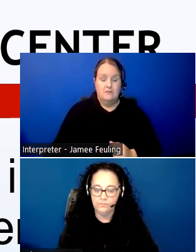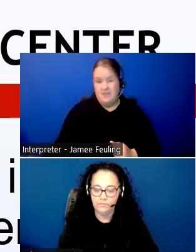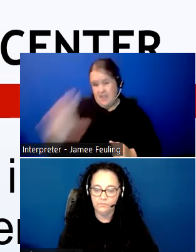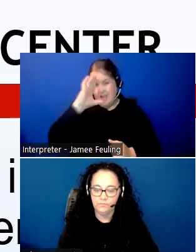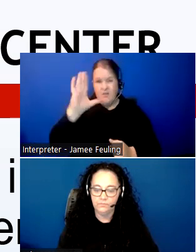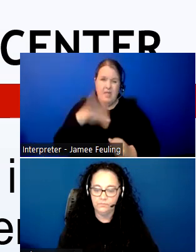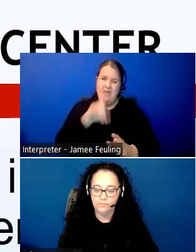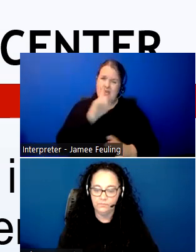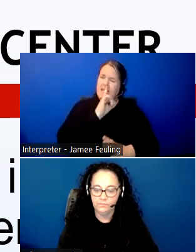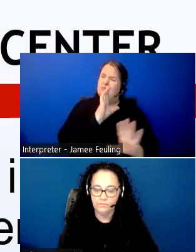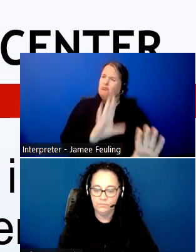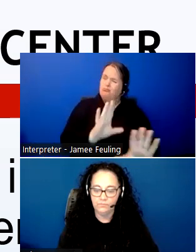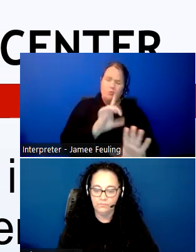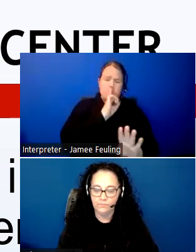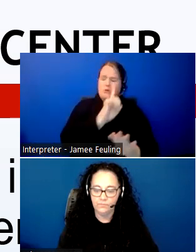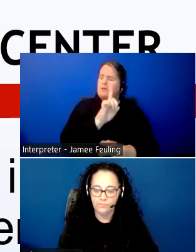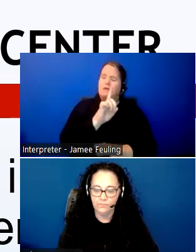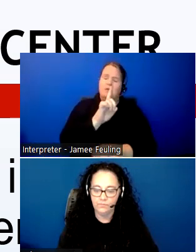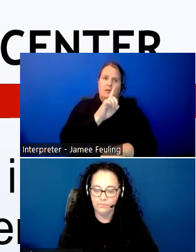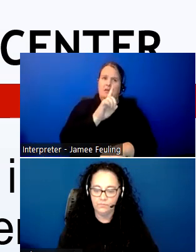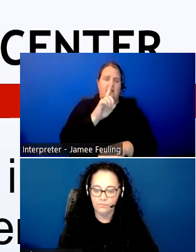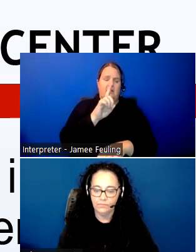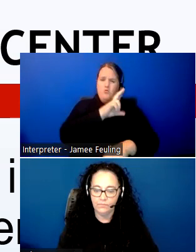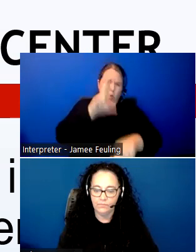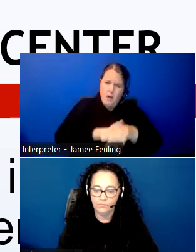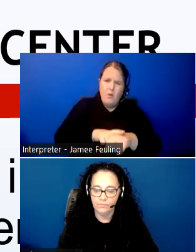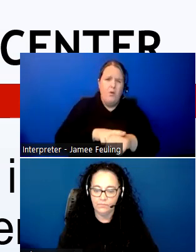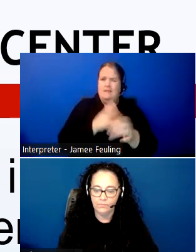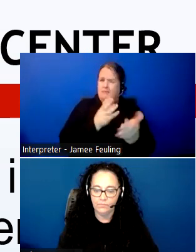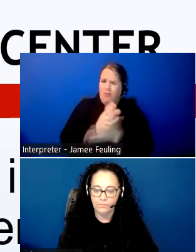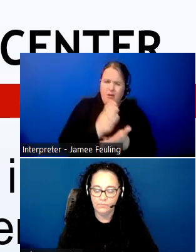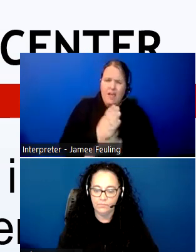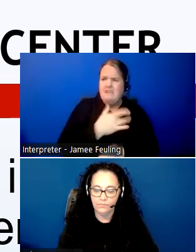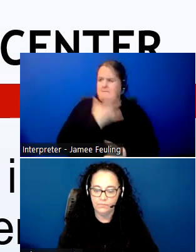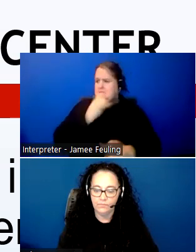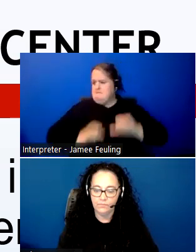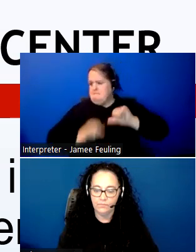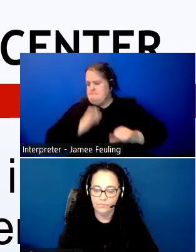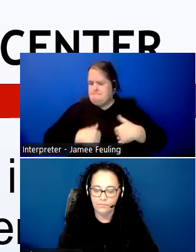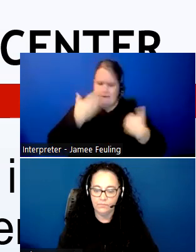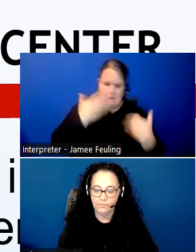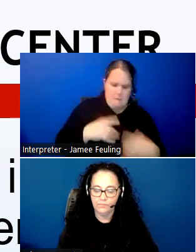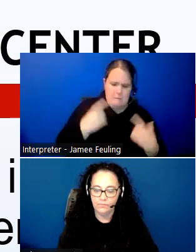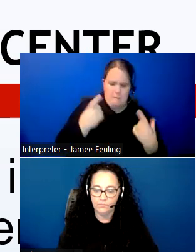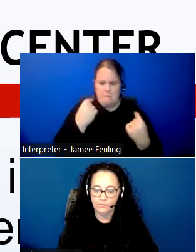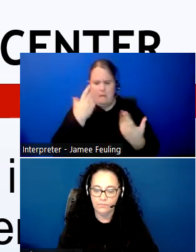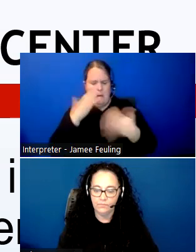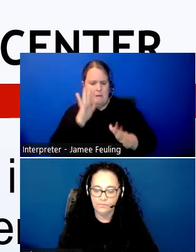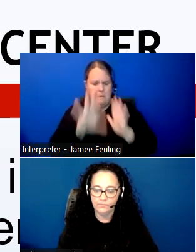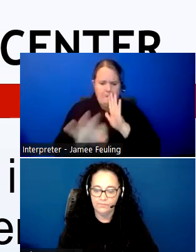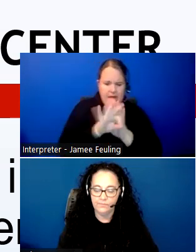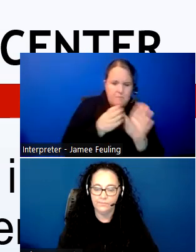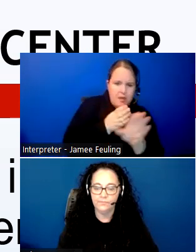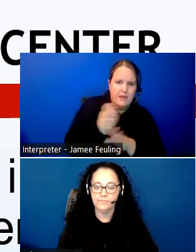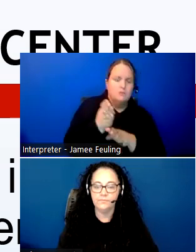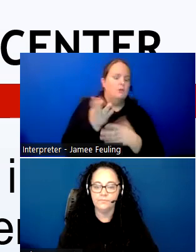totally normal to be uncertain about your career path, to be uncertain about your major. Please don't feel as